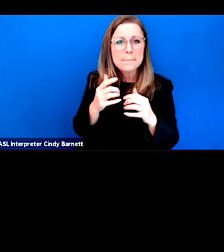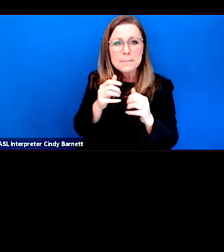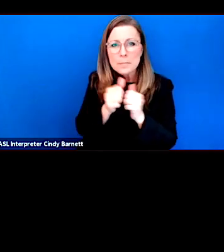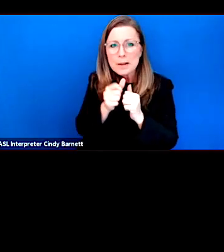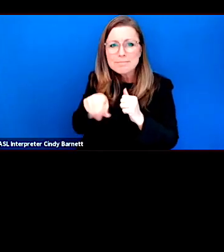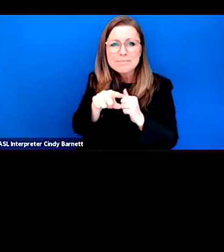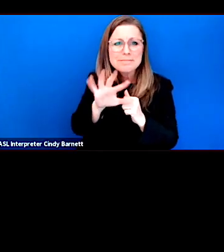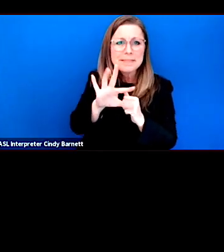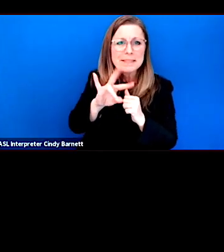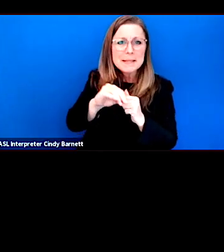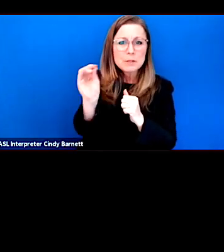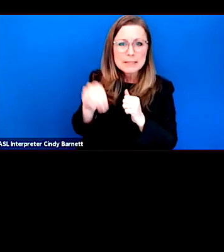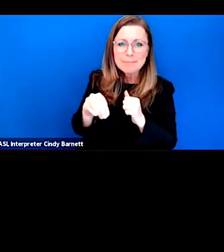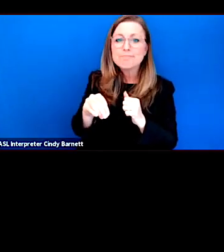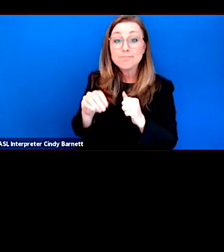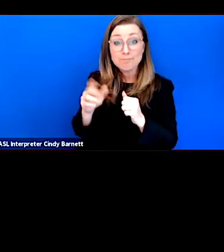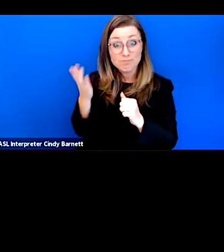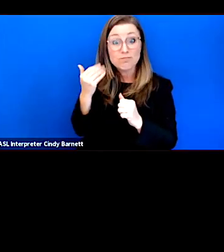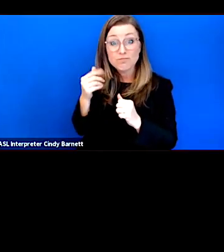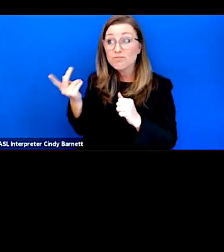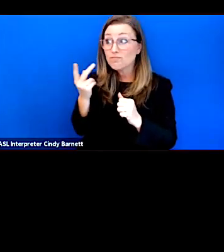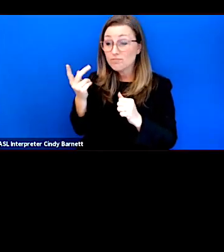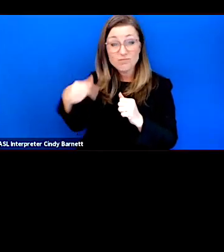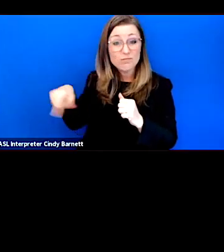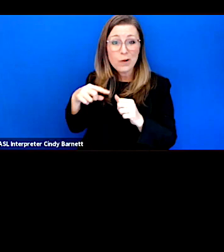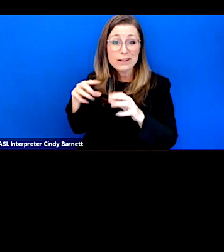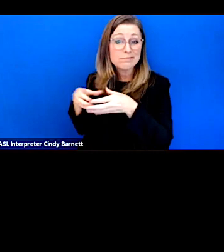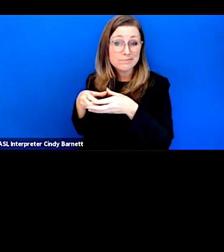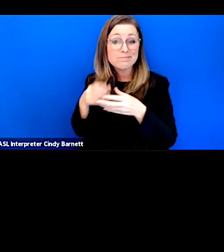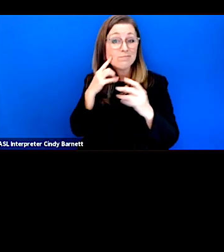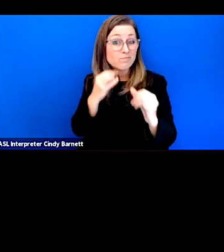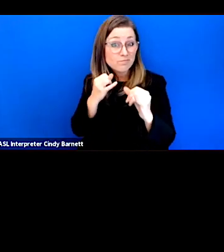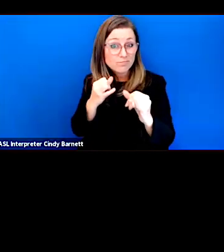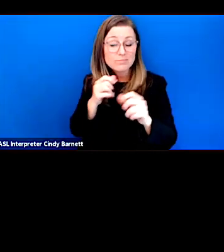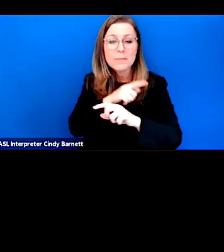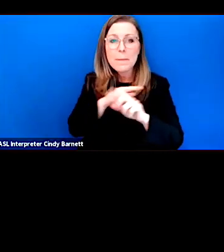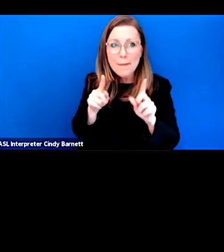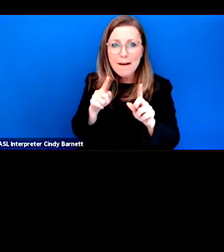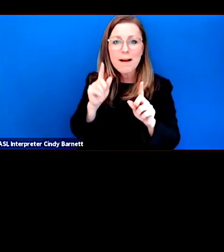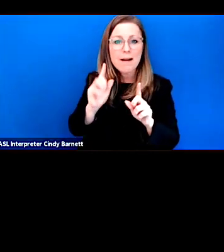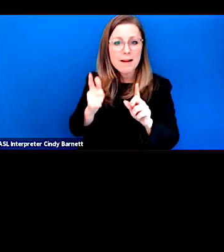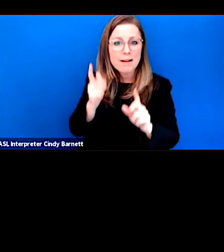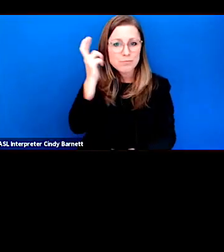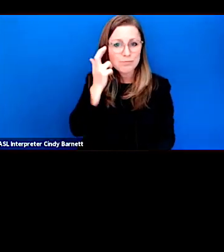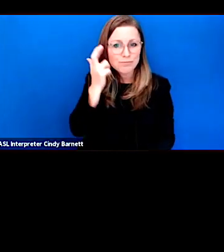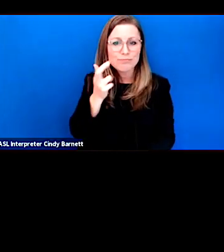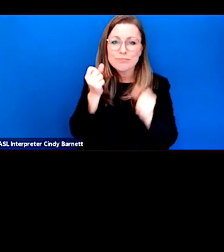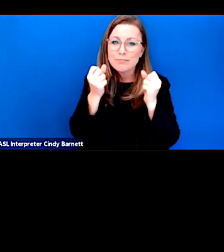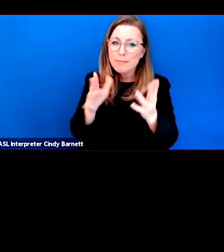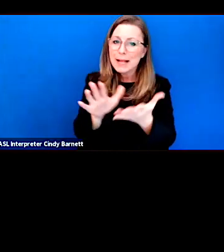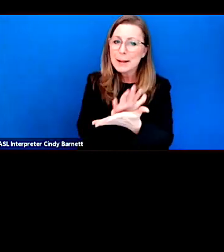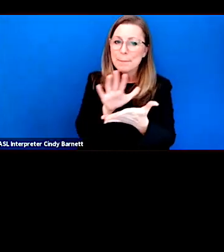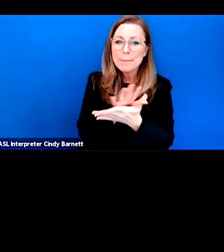But what we found is that a lot of papers, a lot of studies do not name